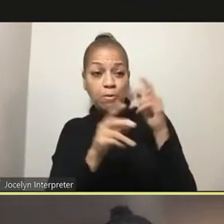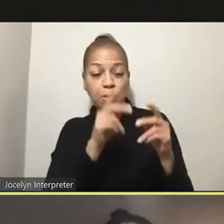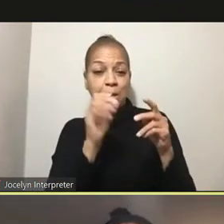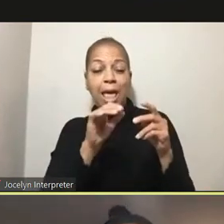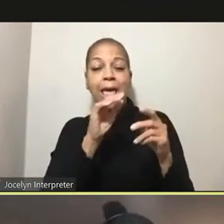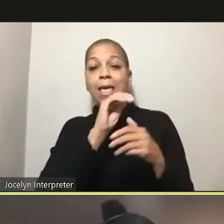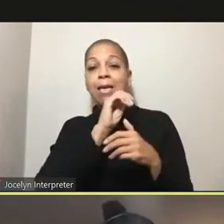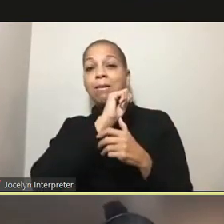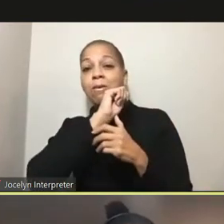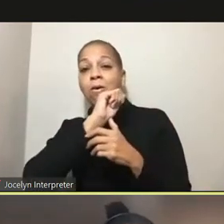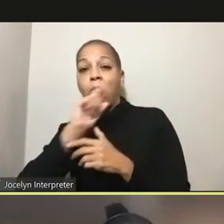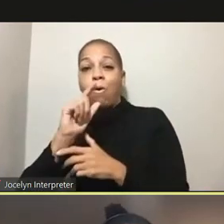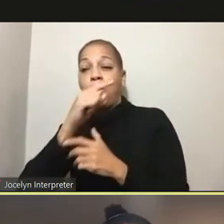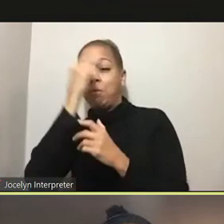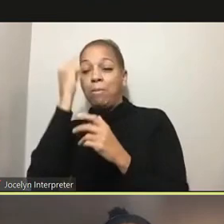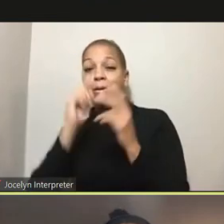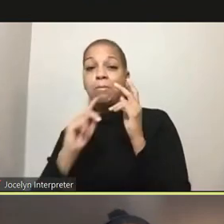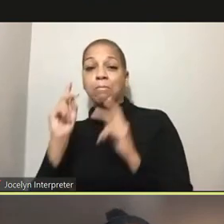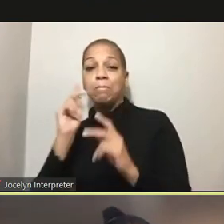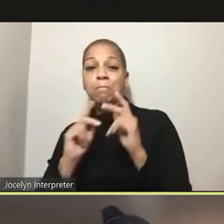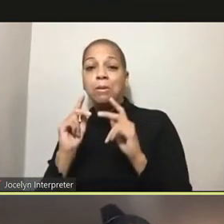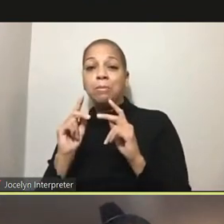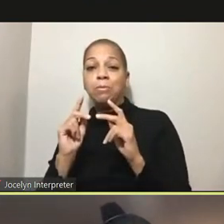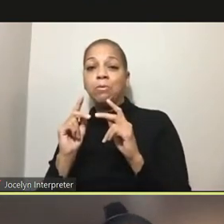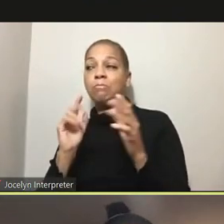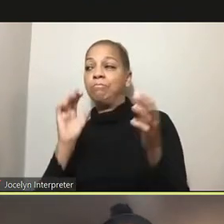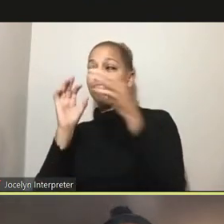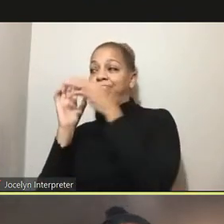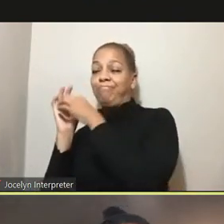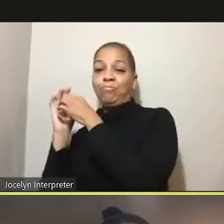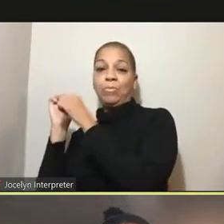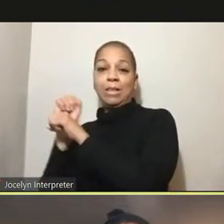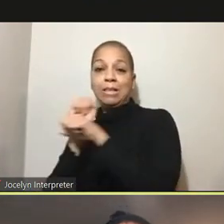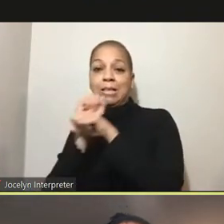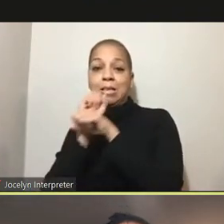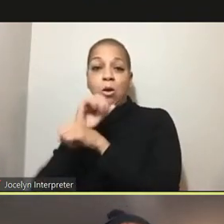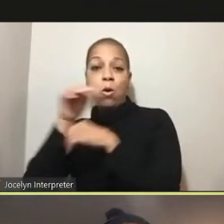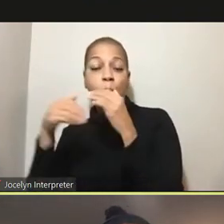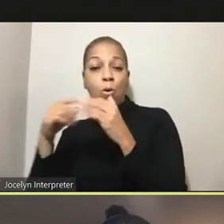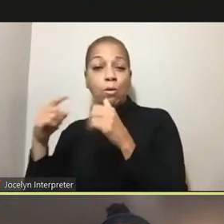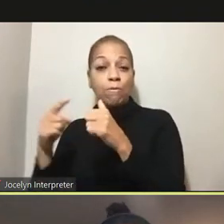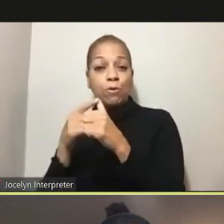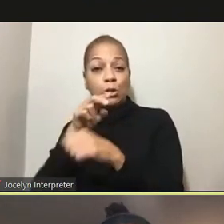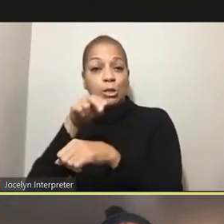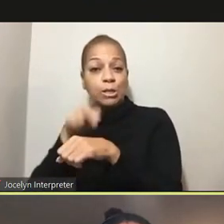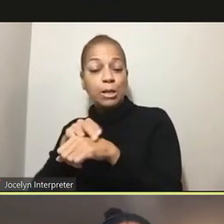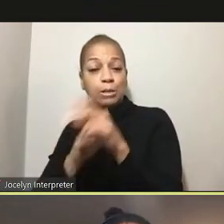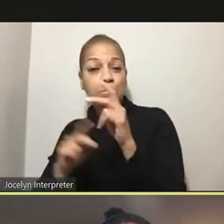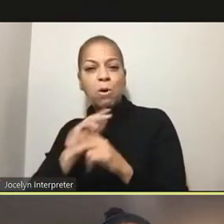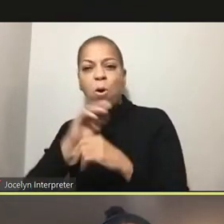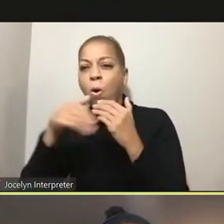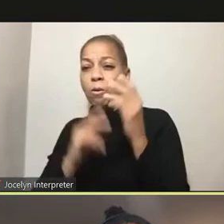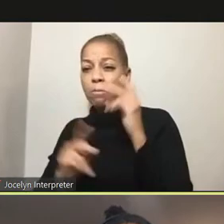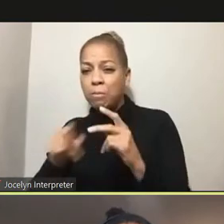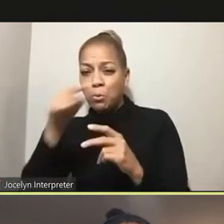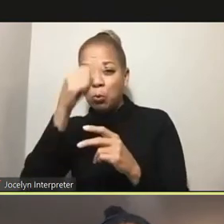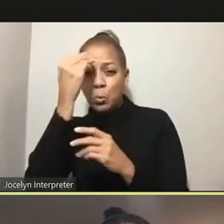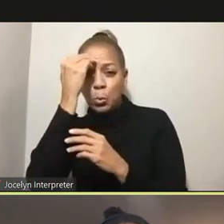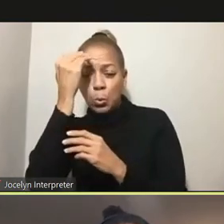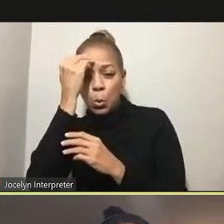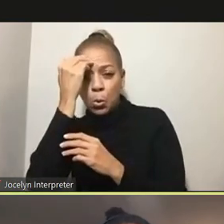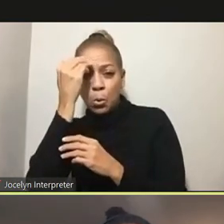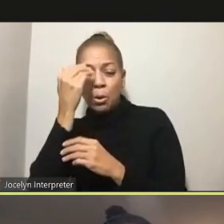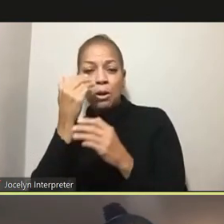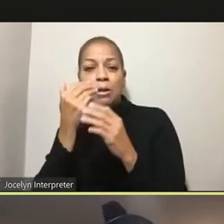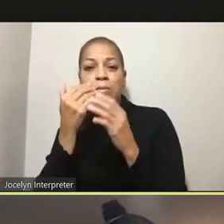the Black folks who descend from slavery, all of the First Nations people, all of the people that you know, even your